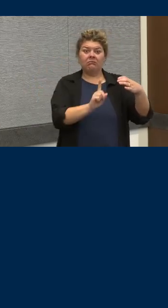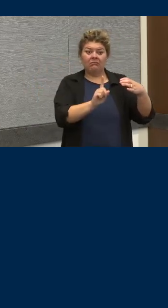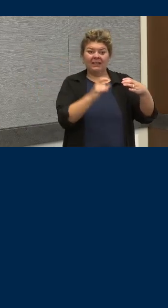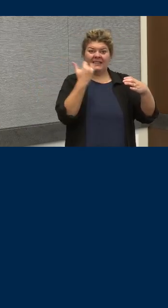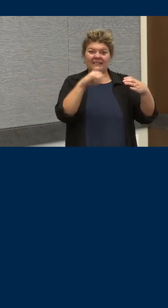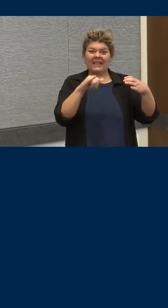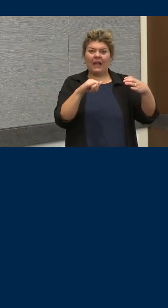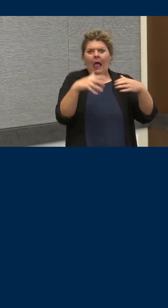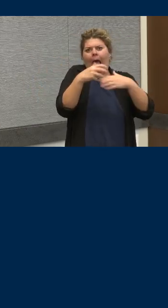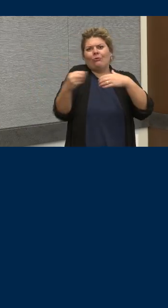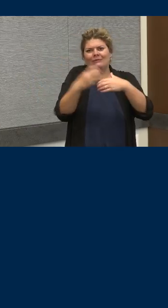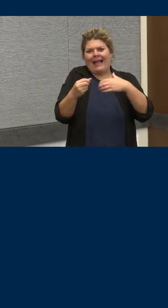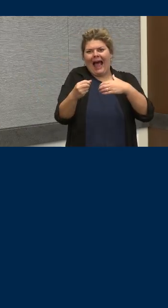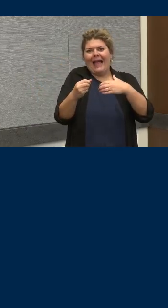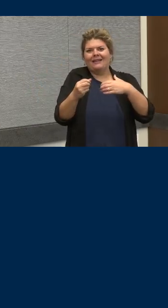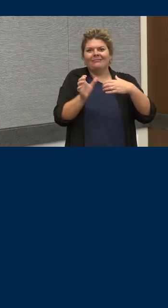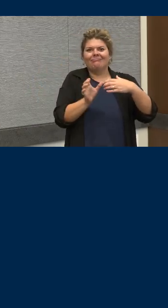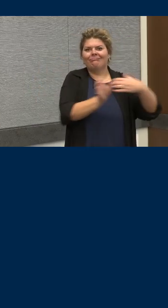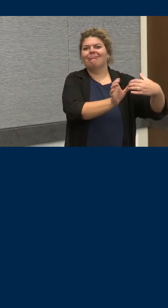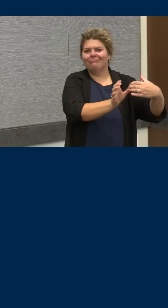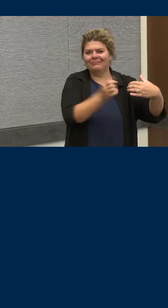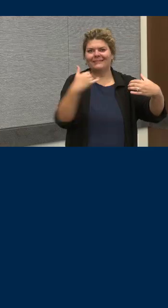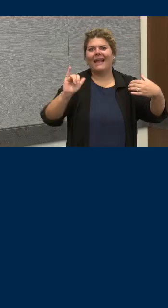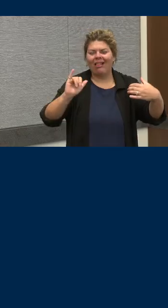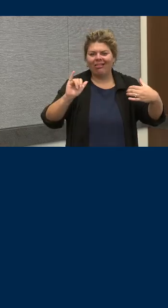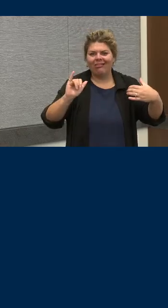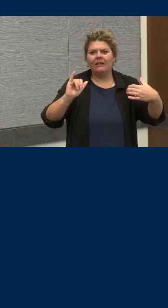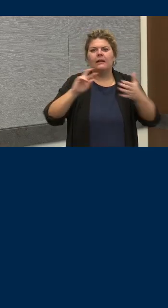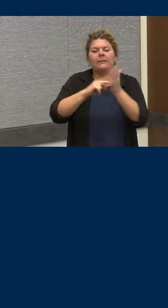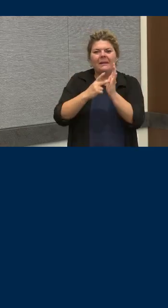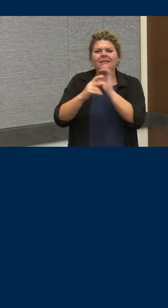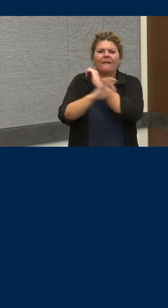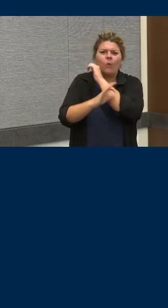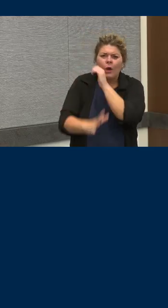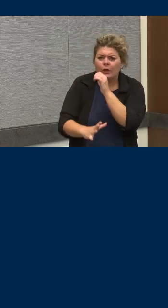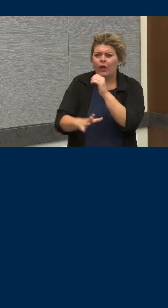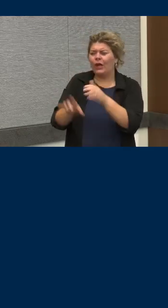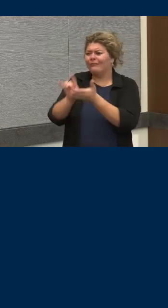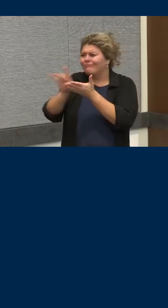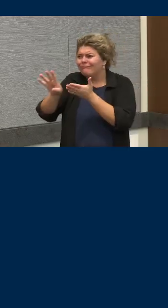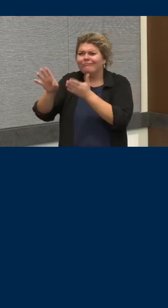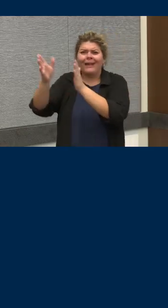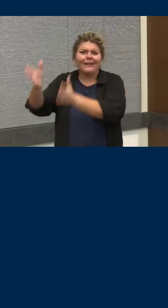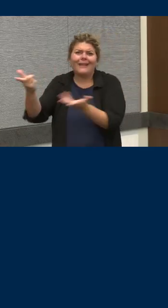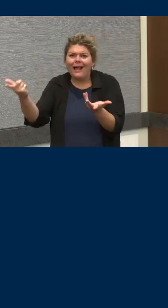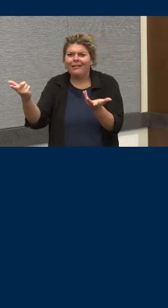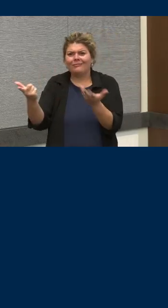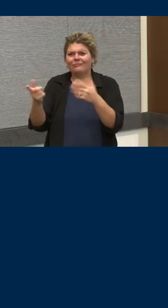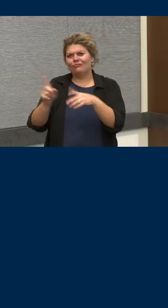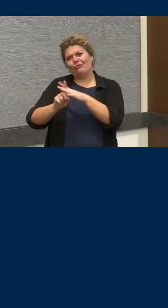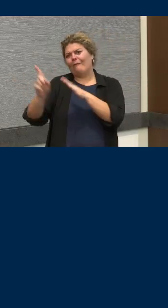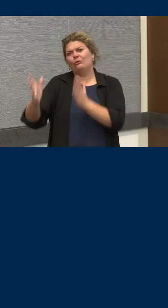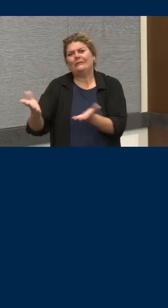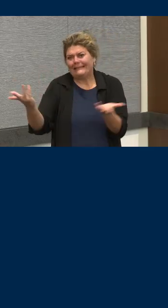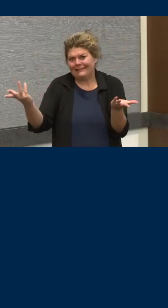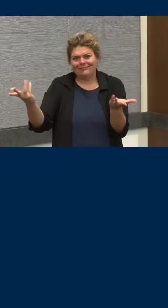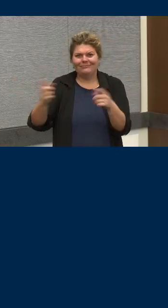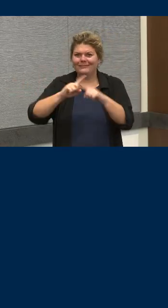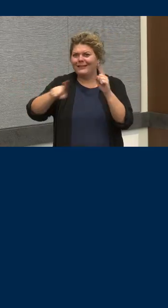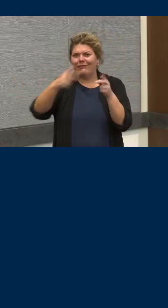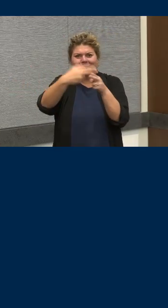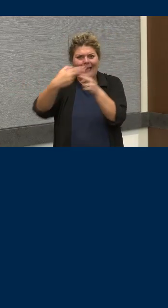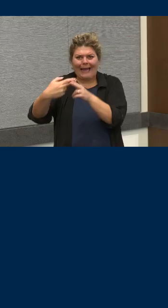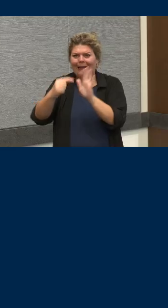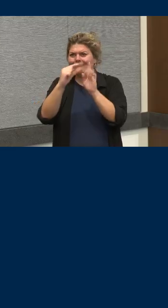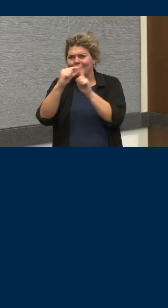looking in, an aspirant, foreigner, expatriate, exile, or refugee. With